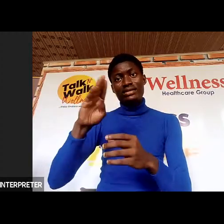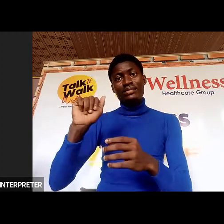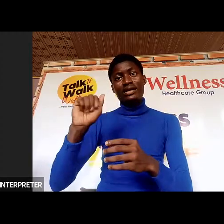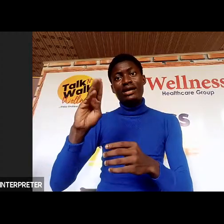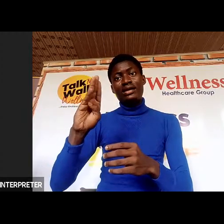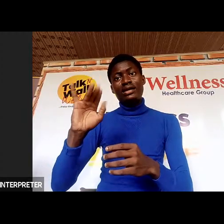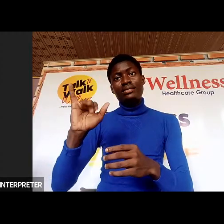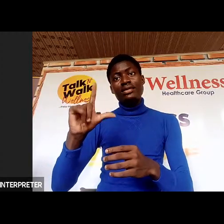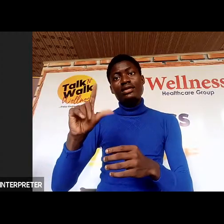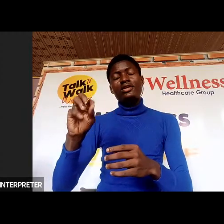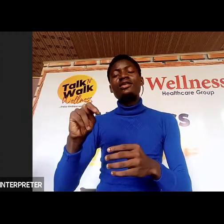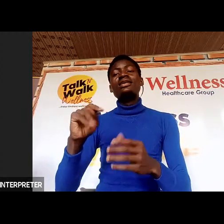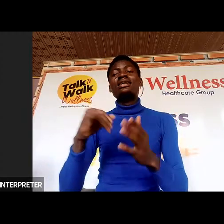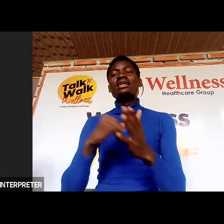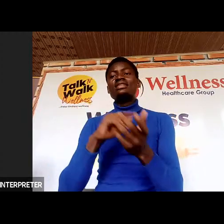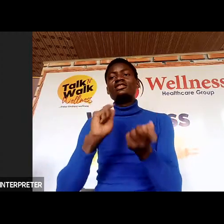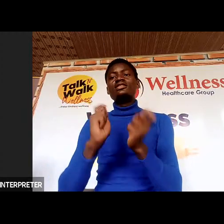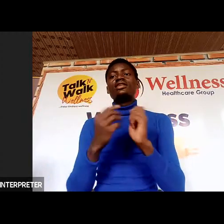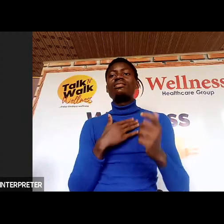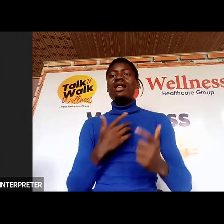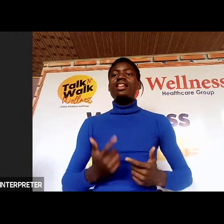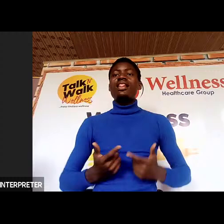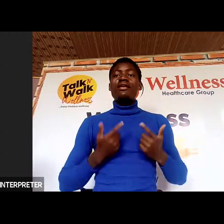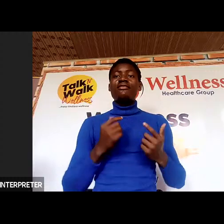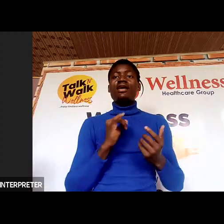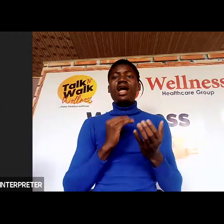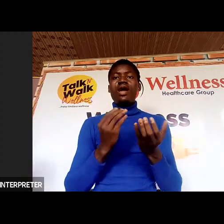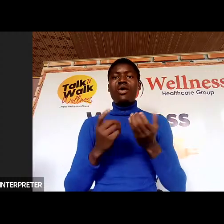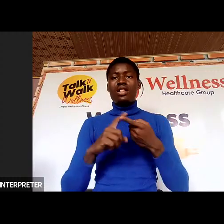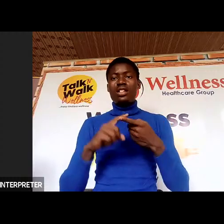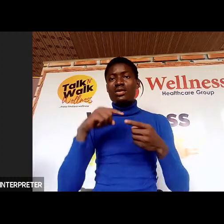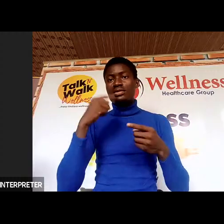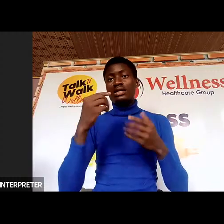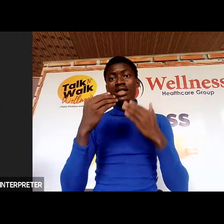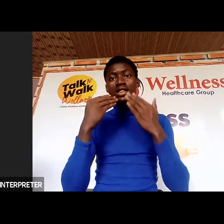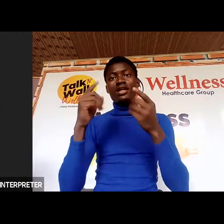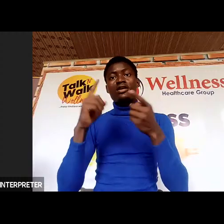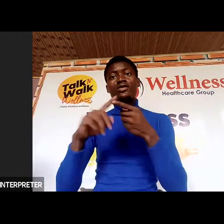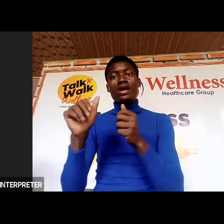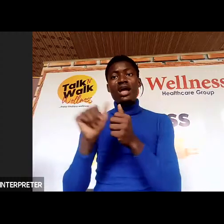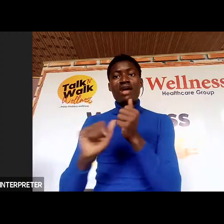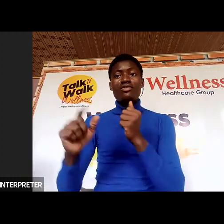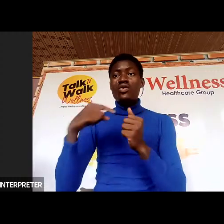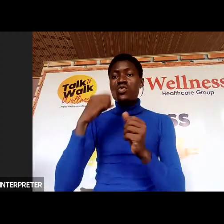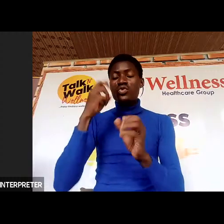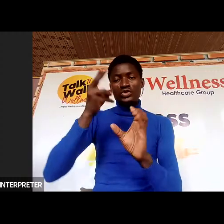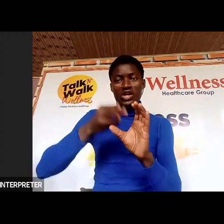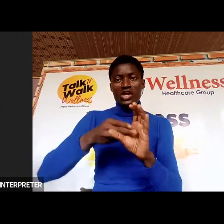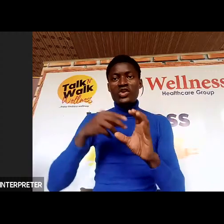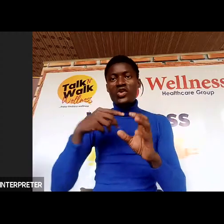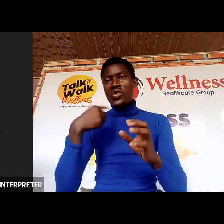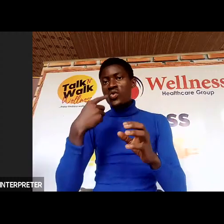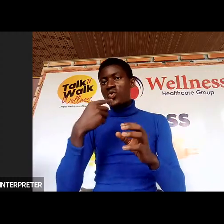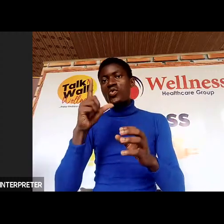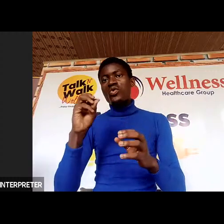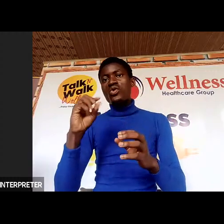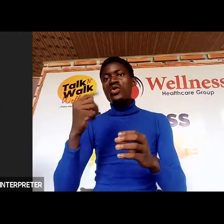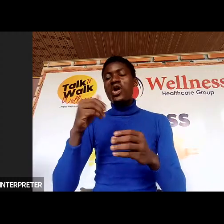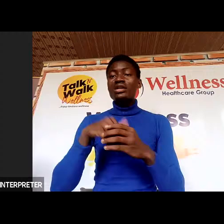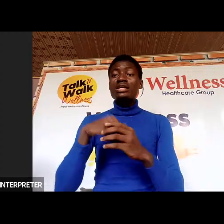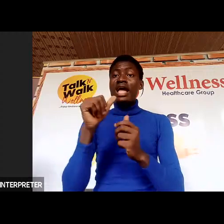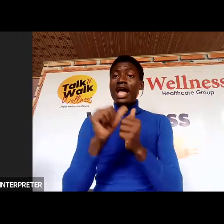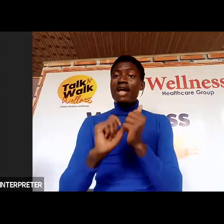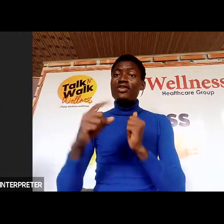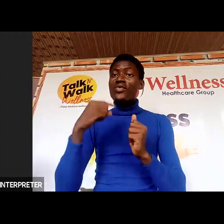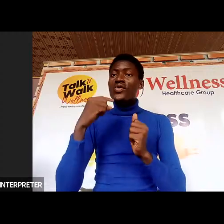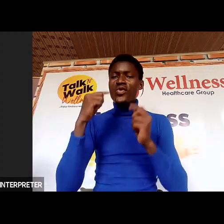in today, everyone that is watching this webinar, everyone that is concerned about their financial wellness. I can tell you that your wellness is not complete without your financial wellness,